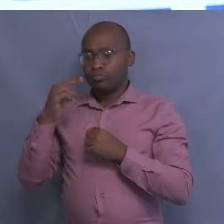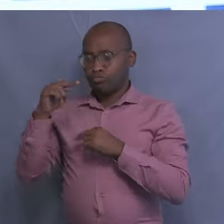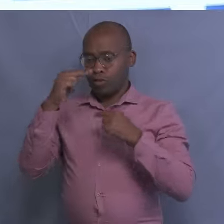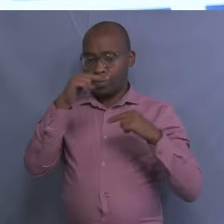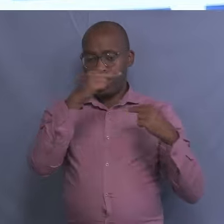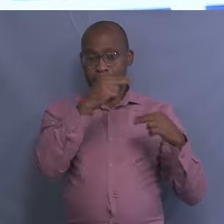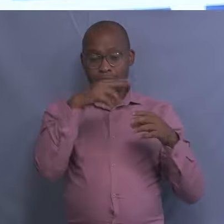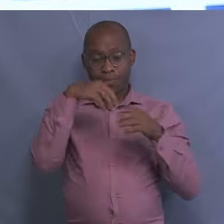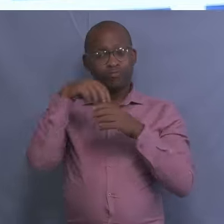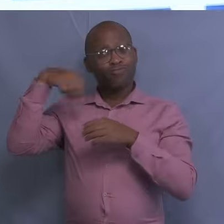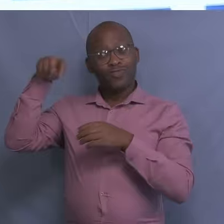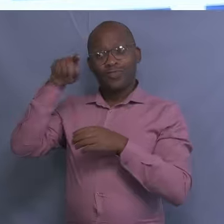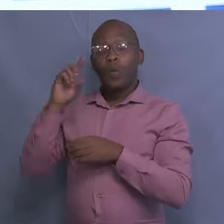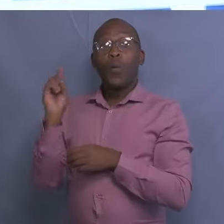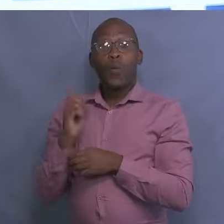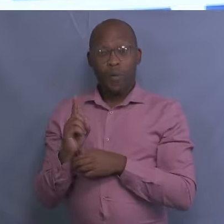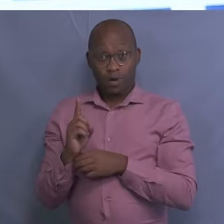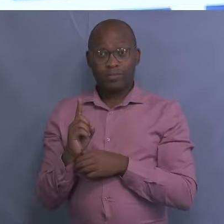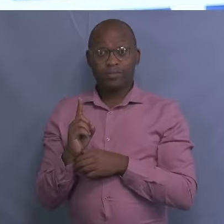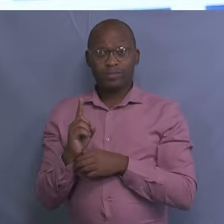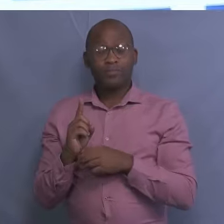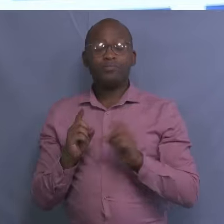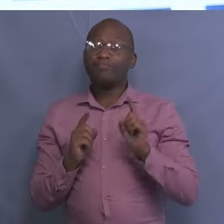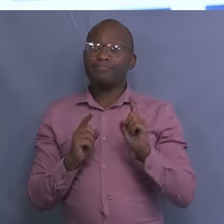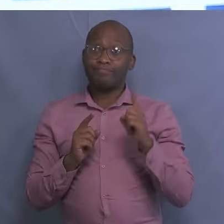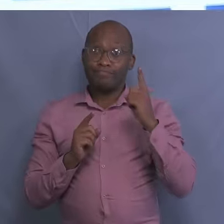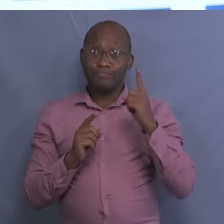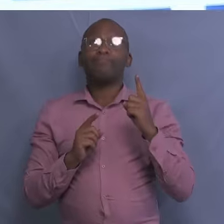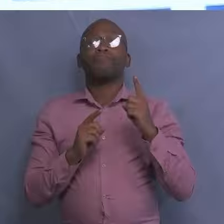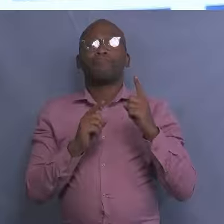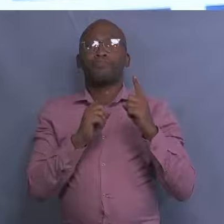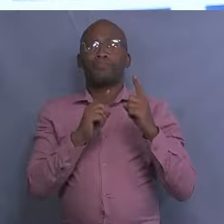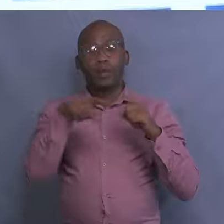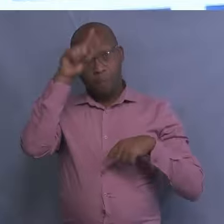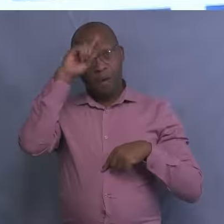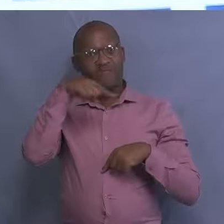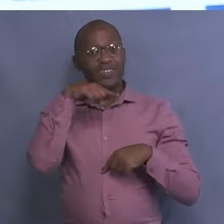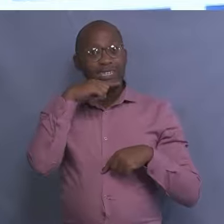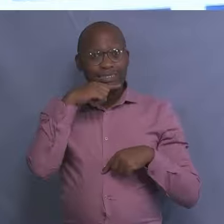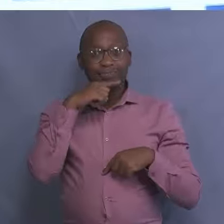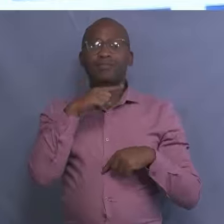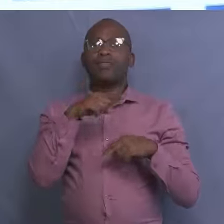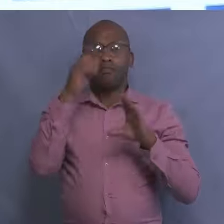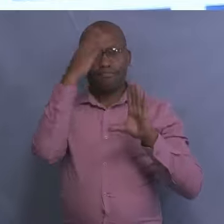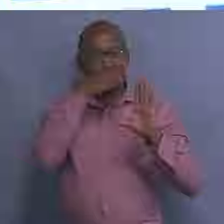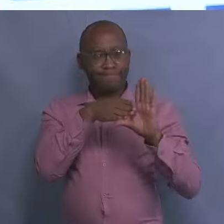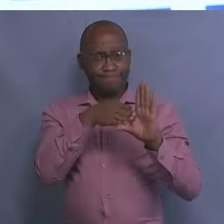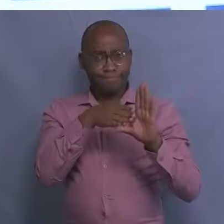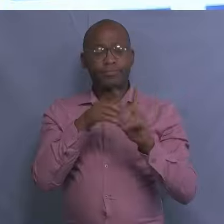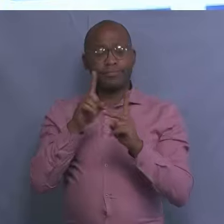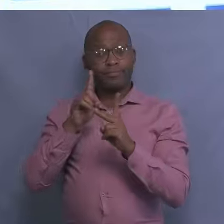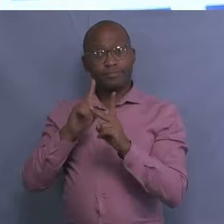professional image in the tourism sector, conditions of employment, and the purpose and the value of a code of